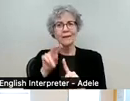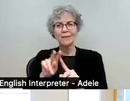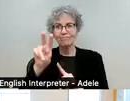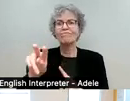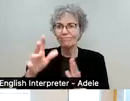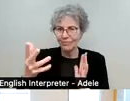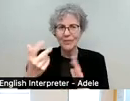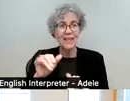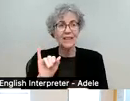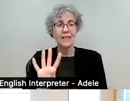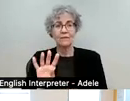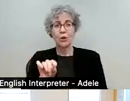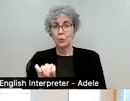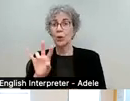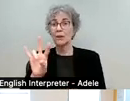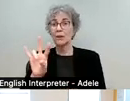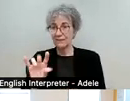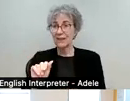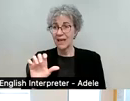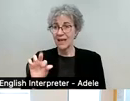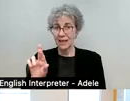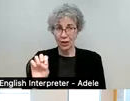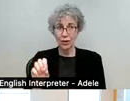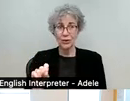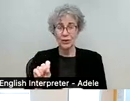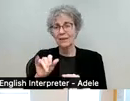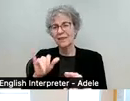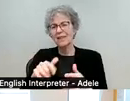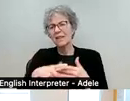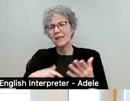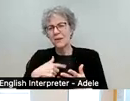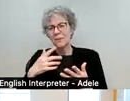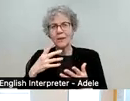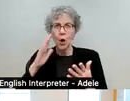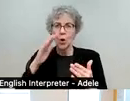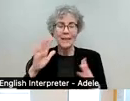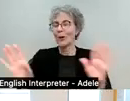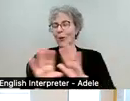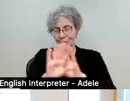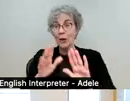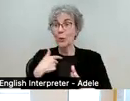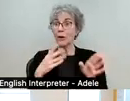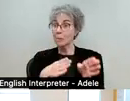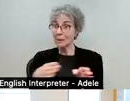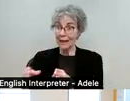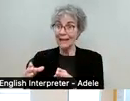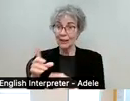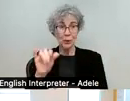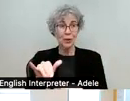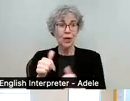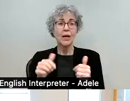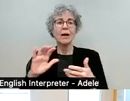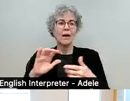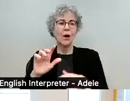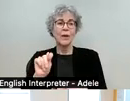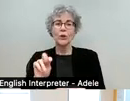It's 4.7 acres. And this is what we're hoping to do, we're planning to do with Tridel over